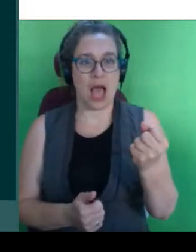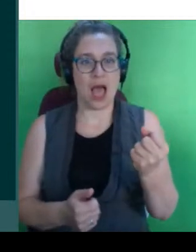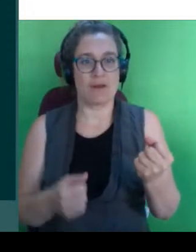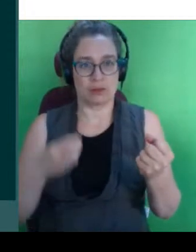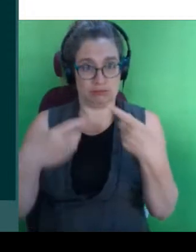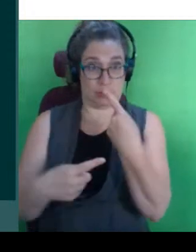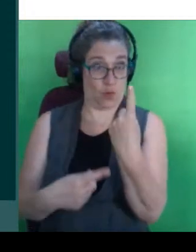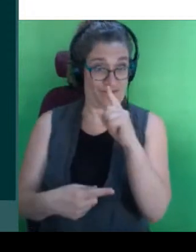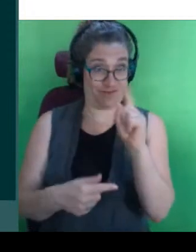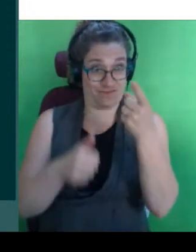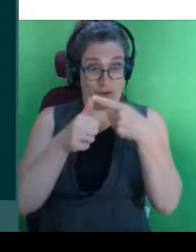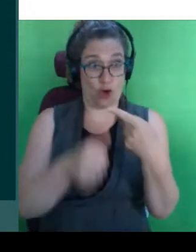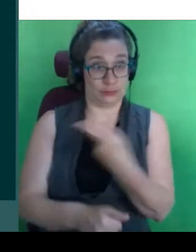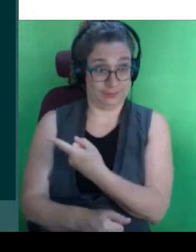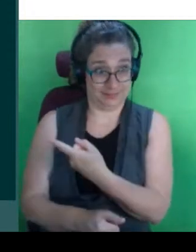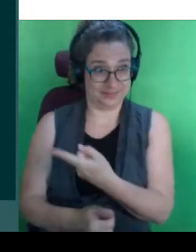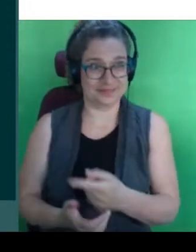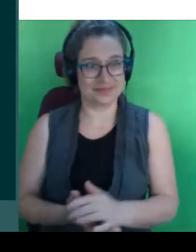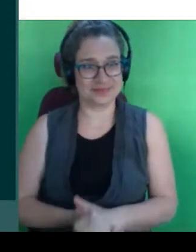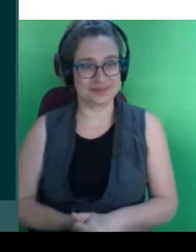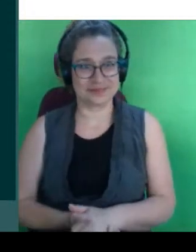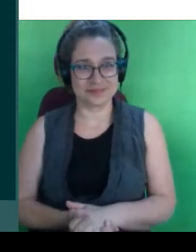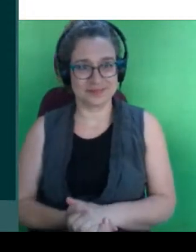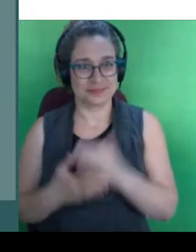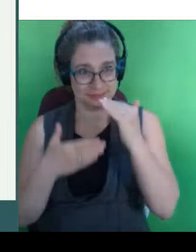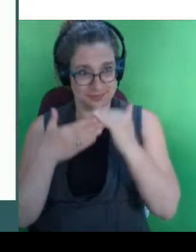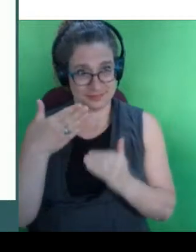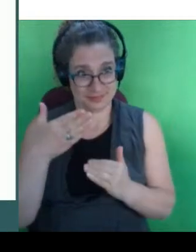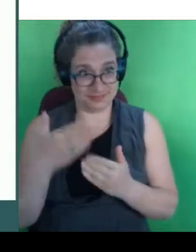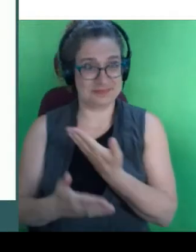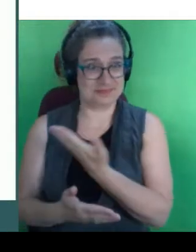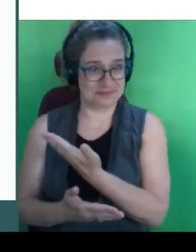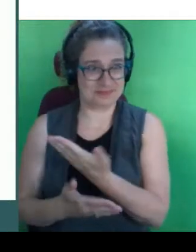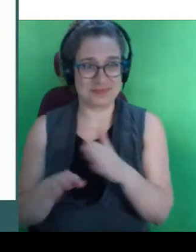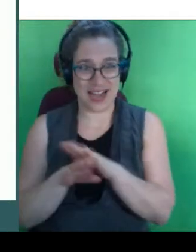allergic rhinitis and asthma.